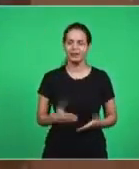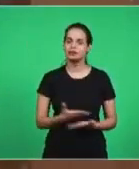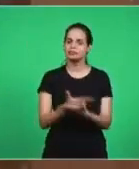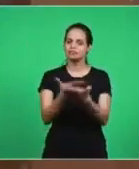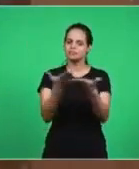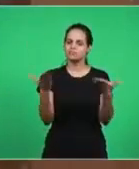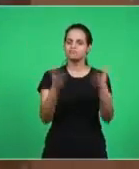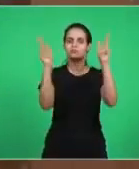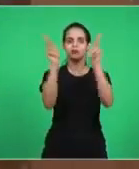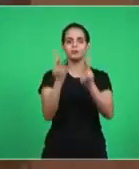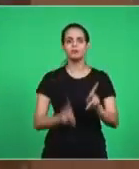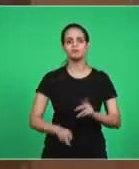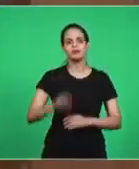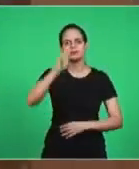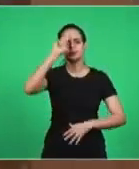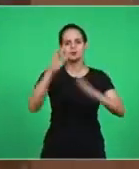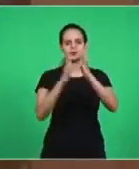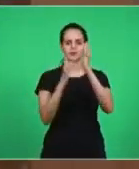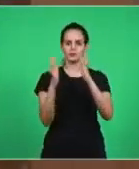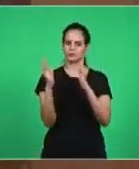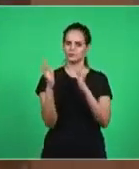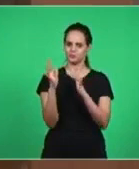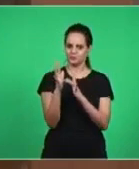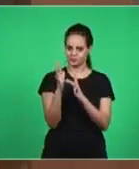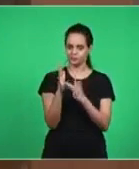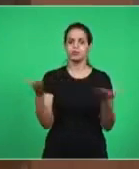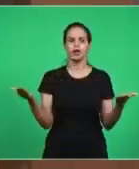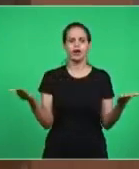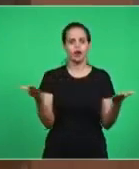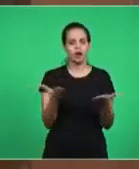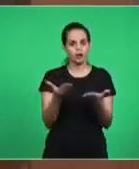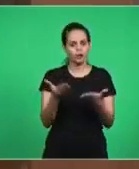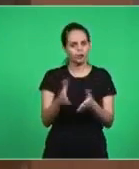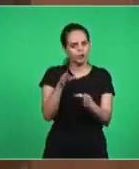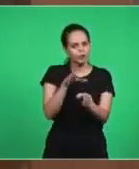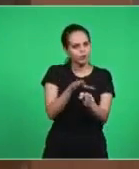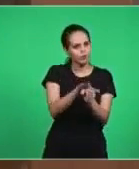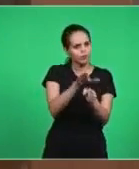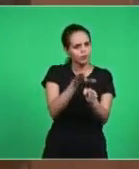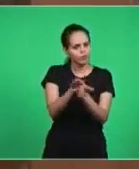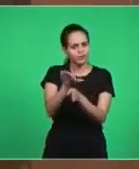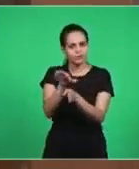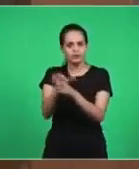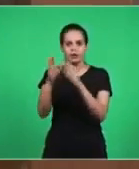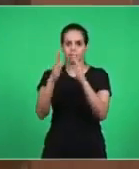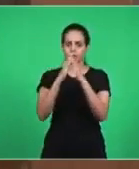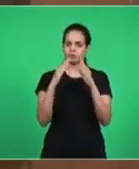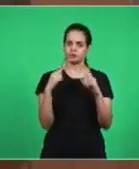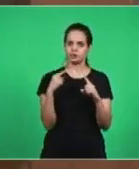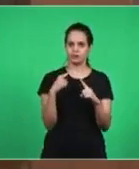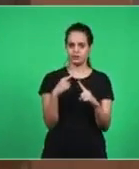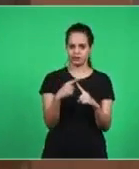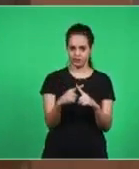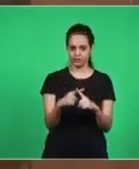We greet the brethren with the peace of the Lord Jesus. From this moment forward, I would like to instruct the church